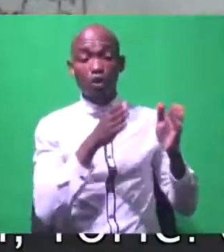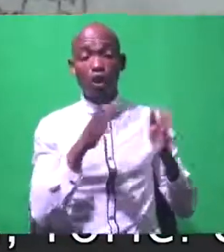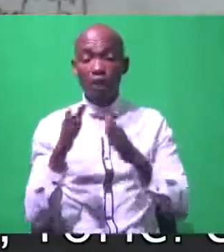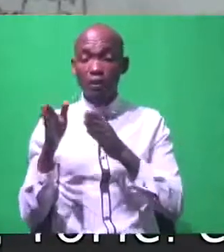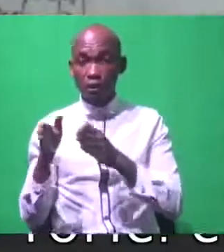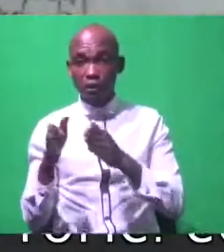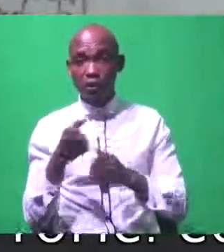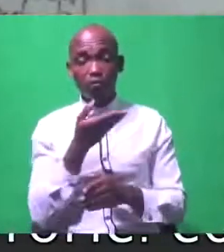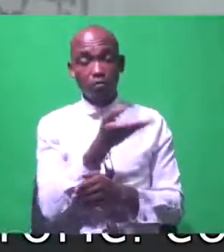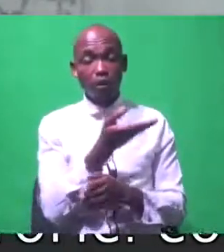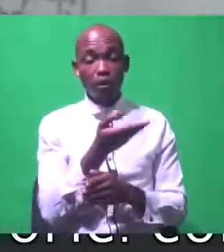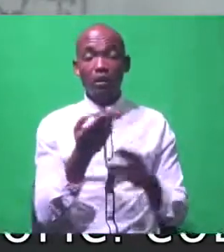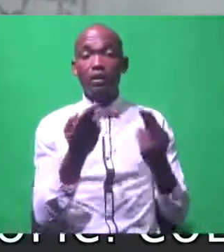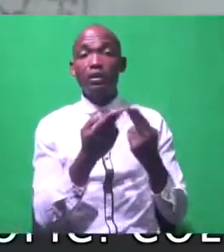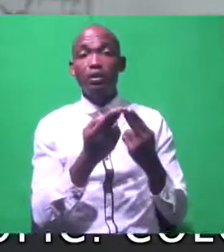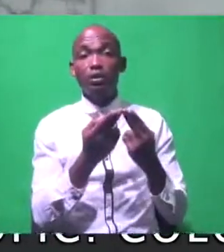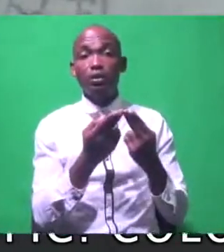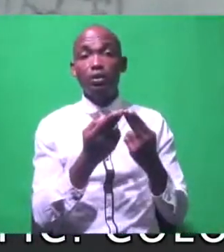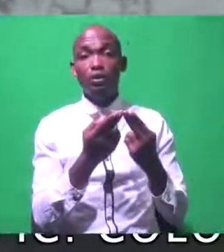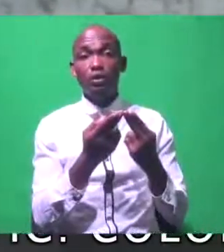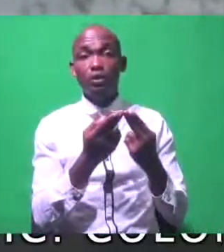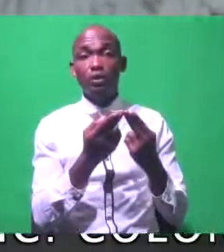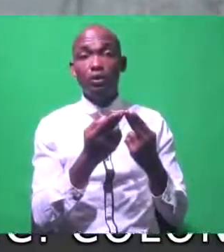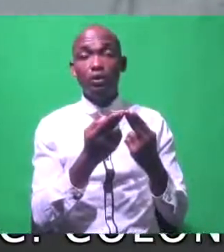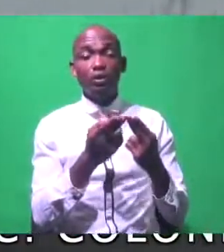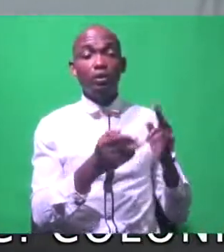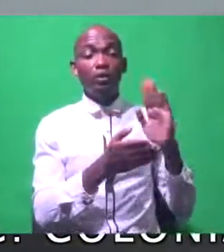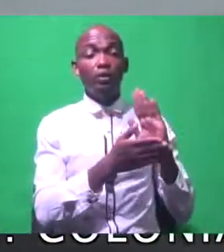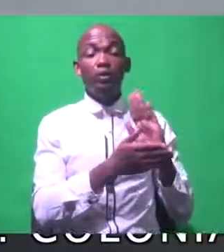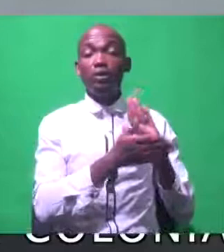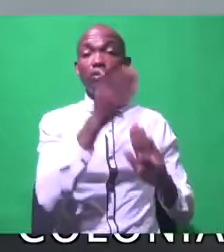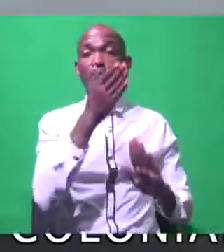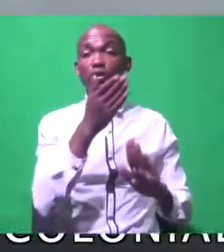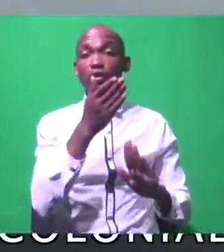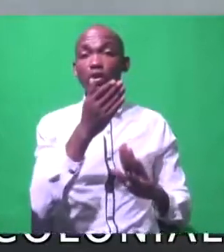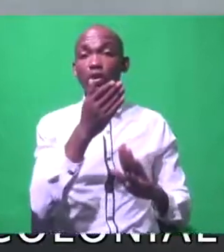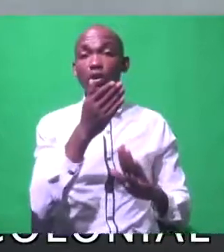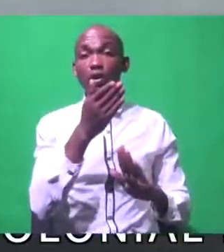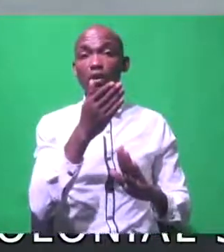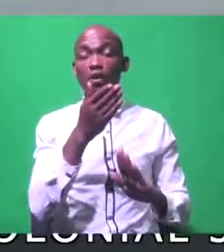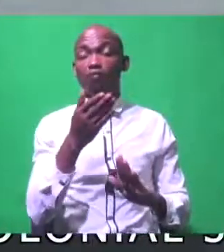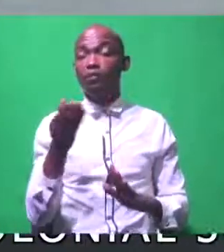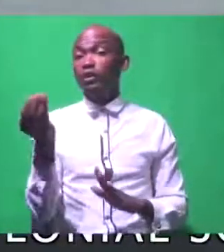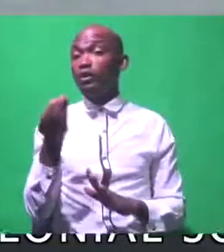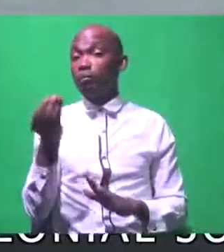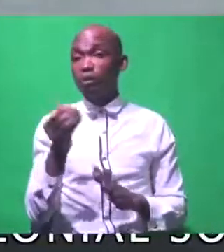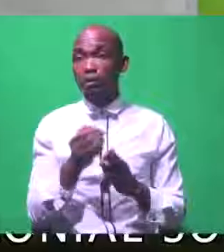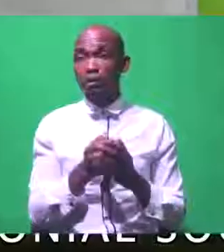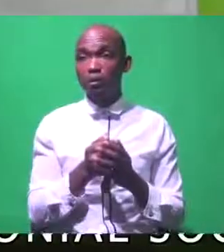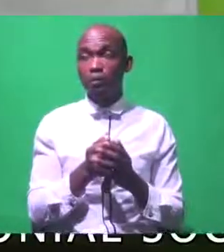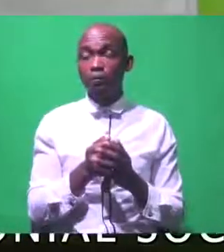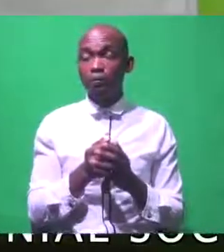chiefs. The sons of chiefs, here we say, sons of chiefs.